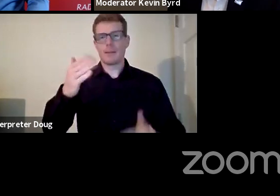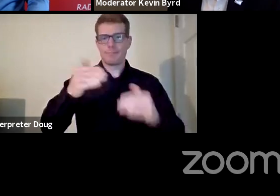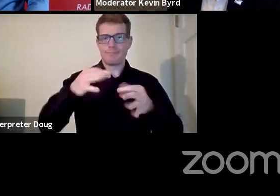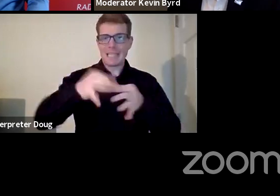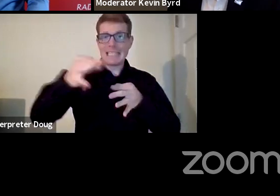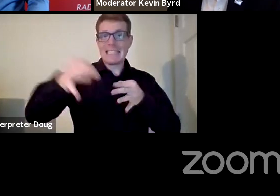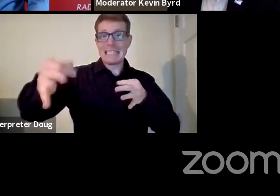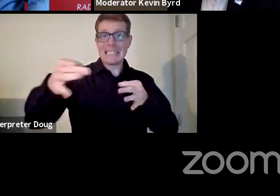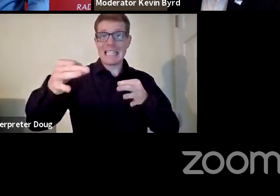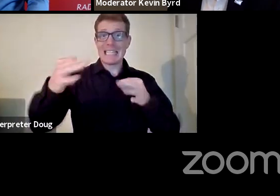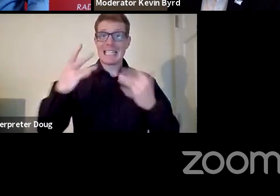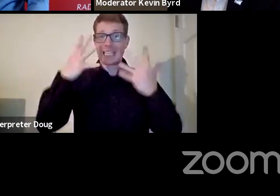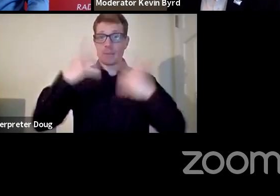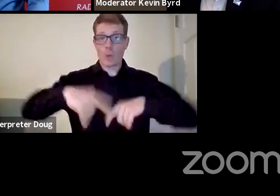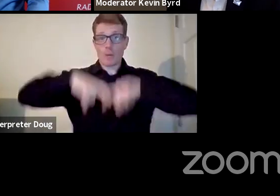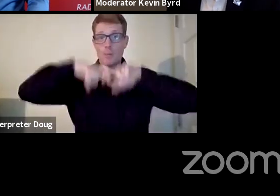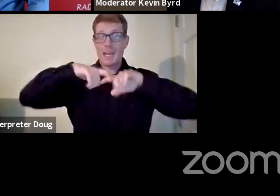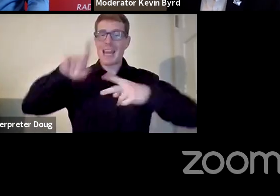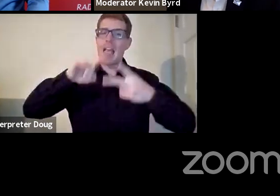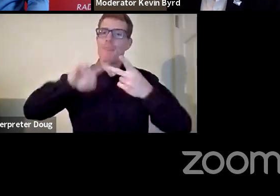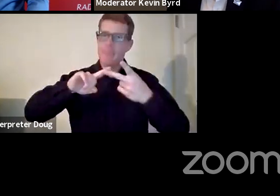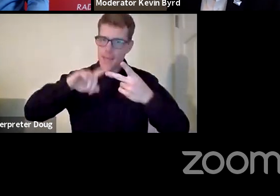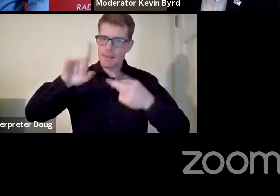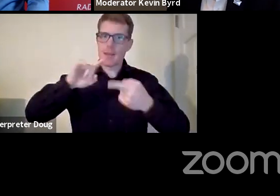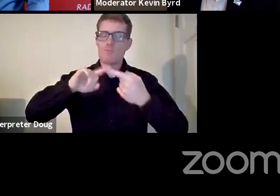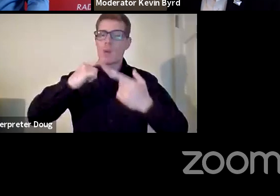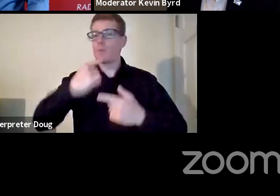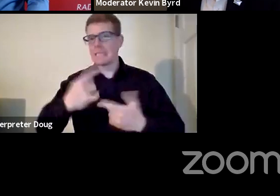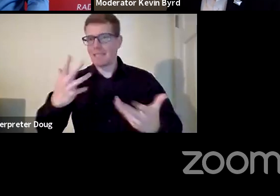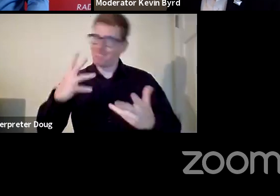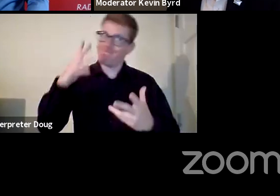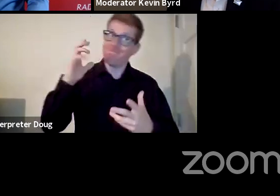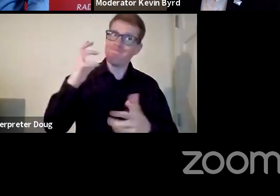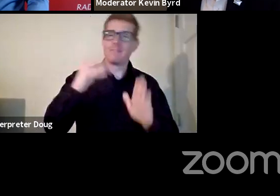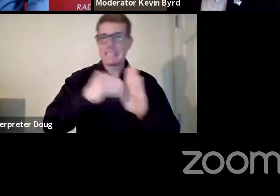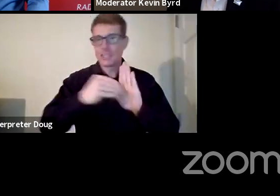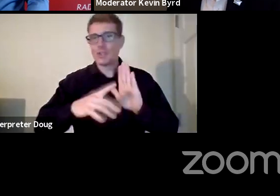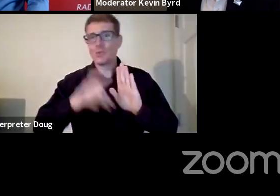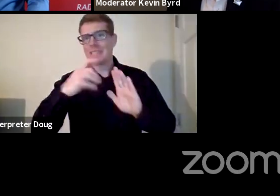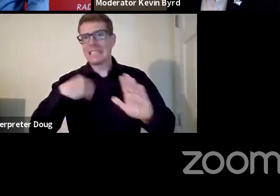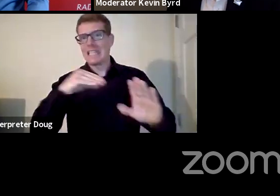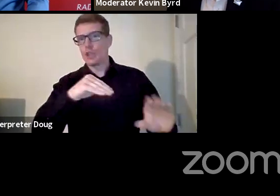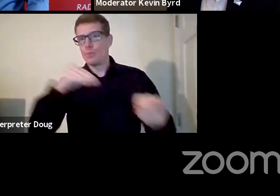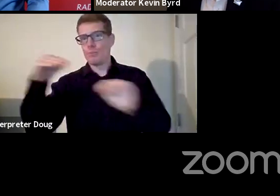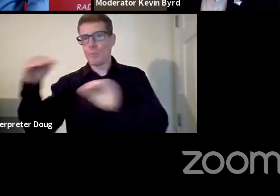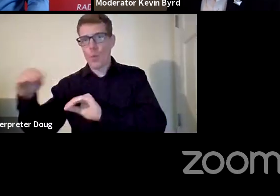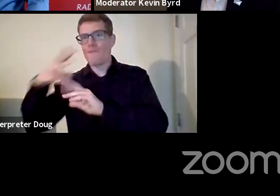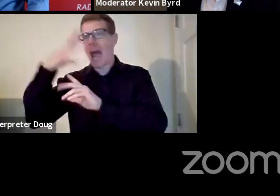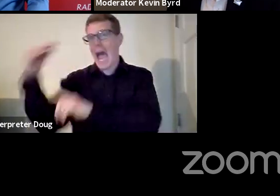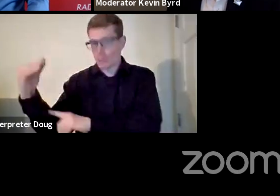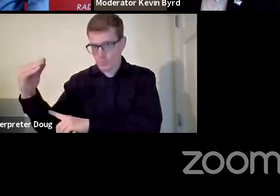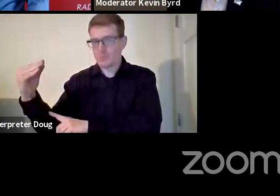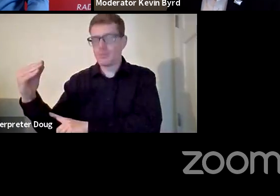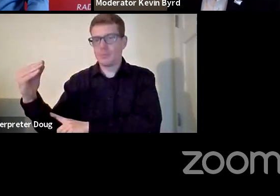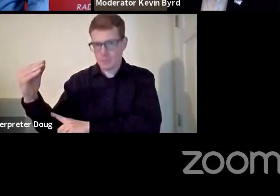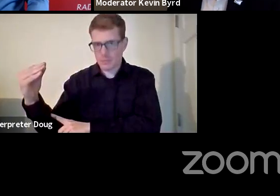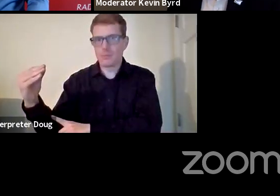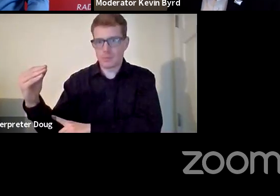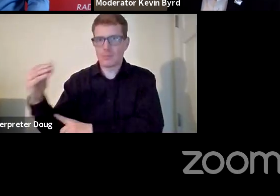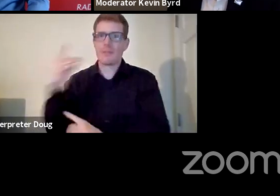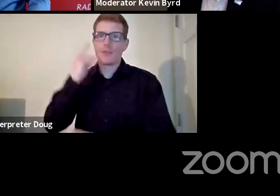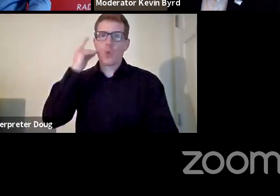the residence halls, there was a lot of concern over about 10,000 students who were remaining in town.